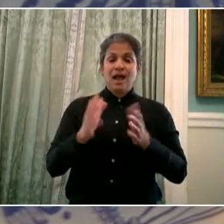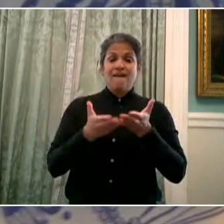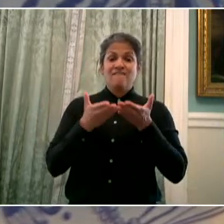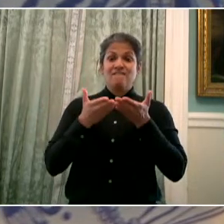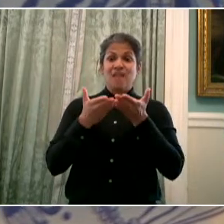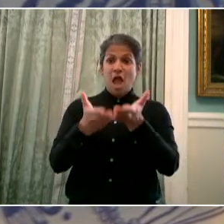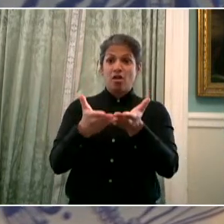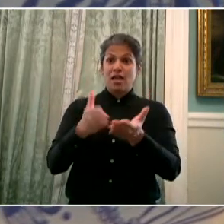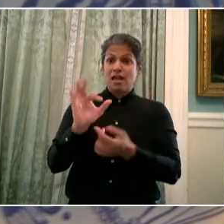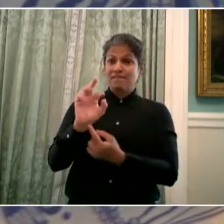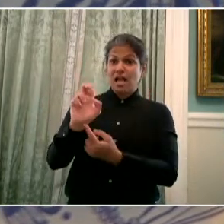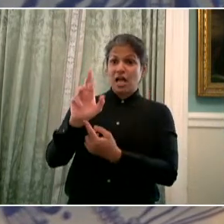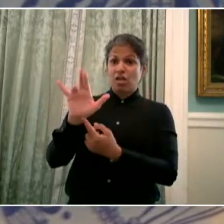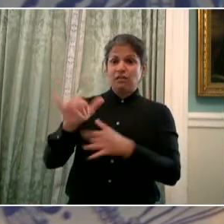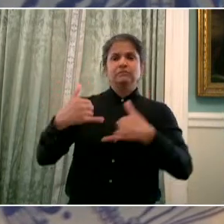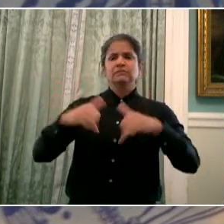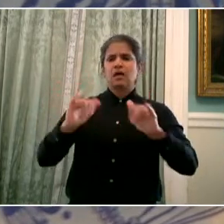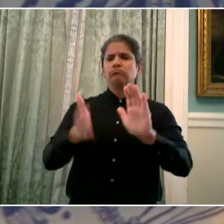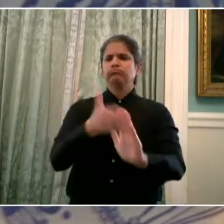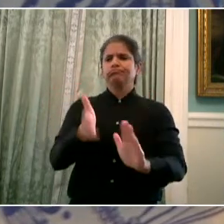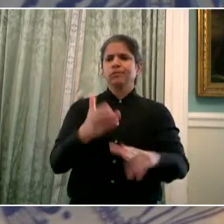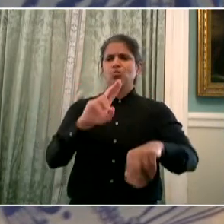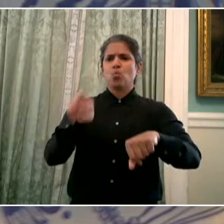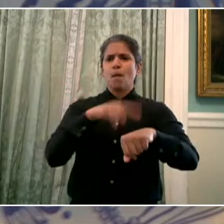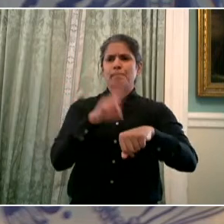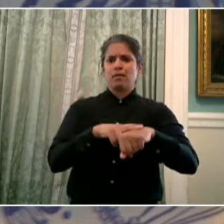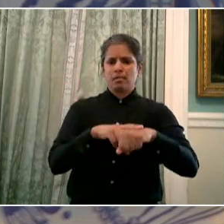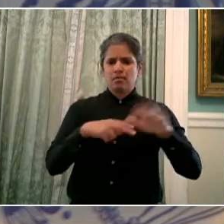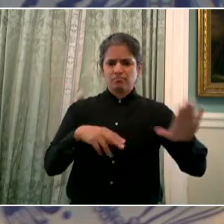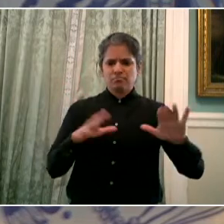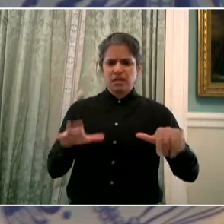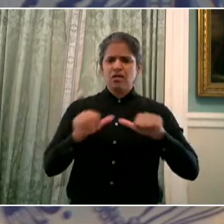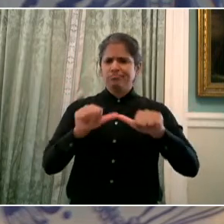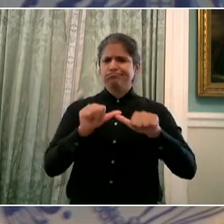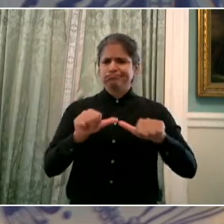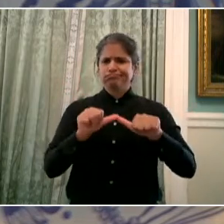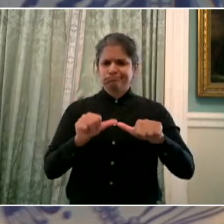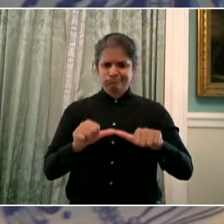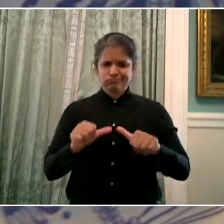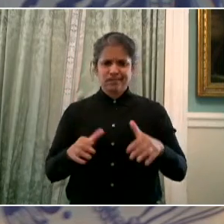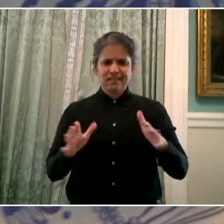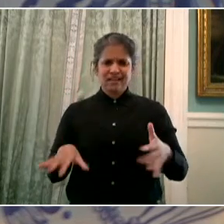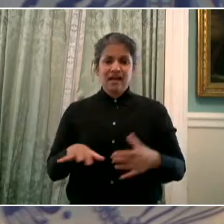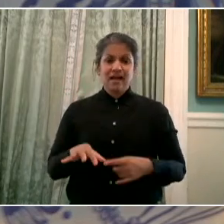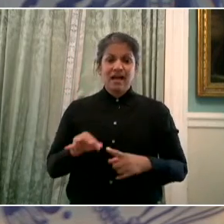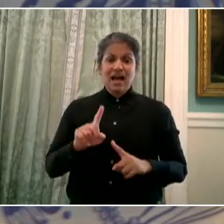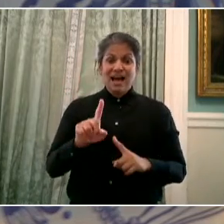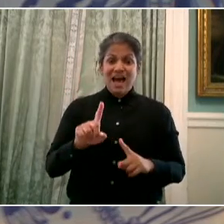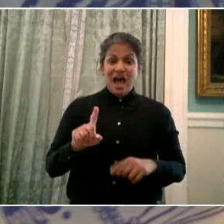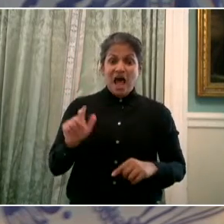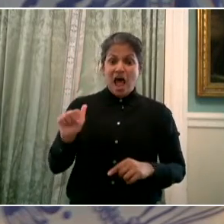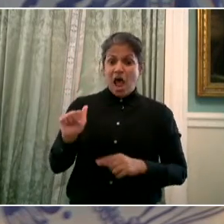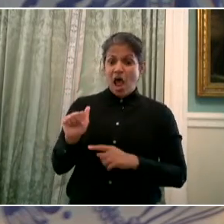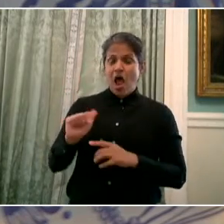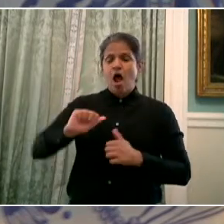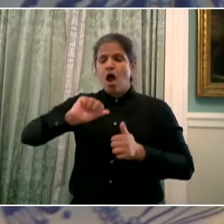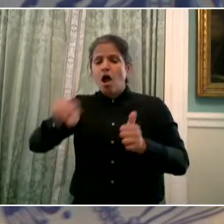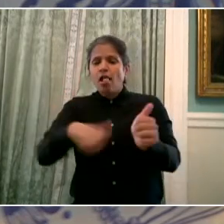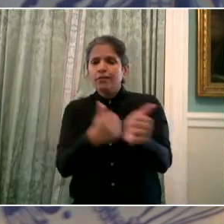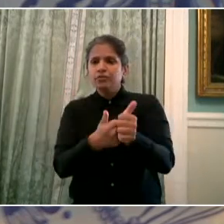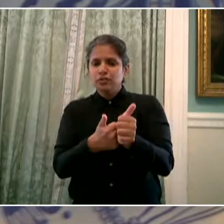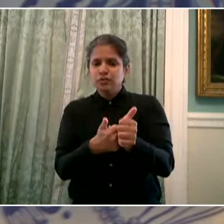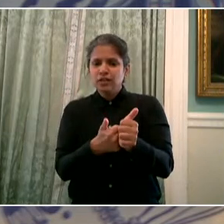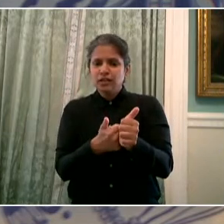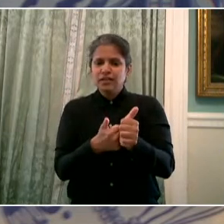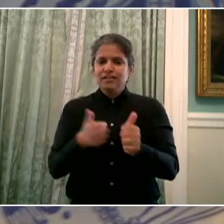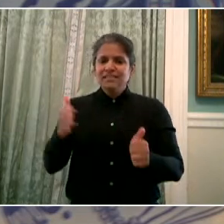of alternate side parking. I don't know if that's a city service, but that will be suspended for today. That has been suspended for today.